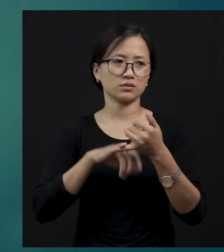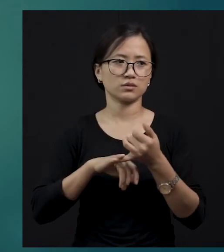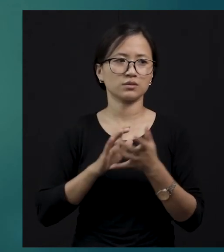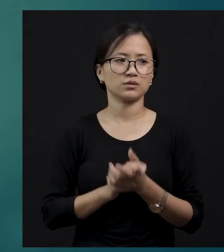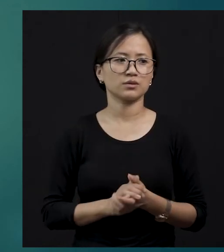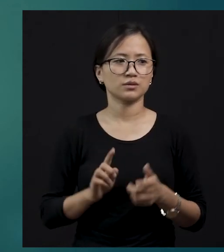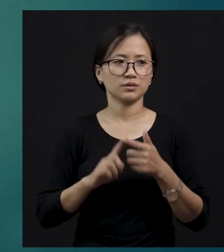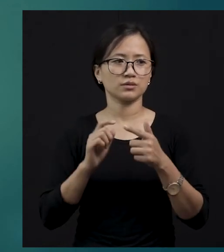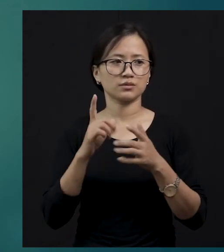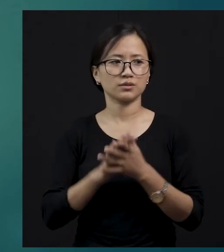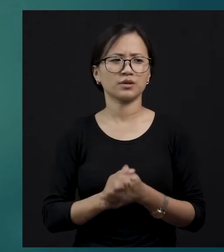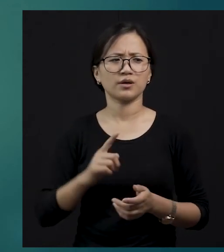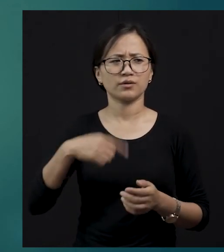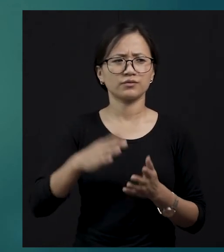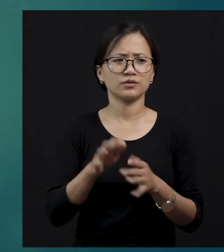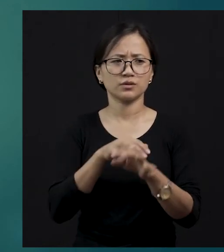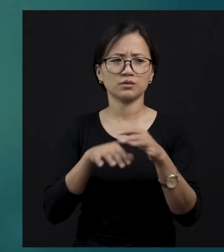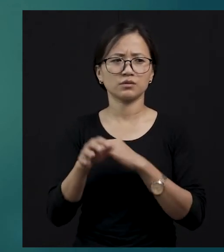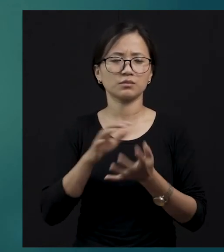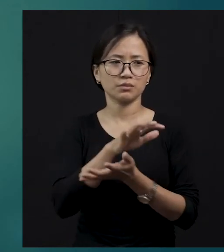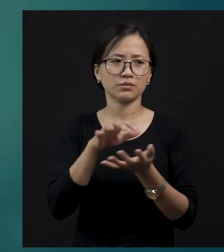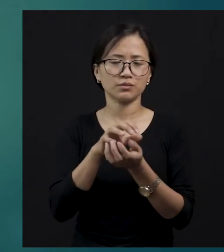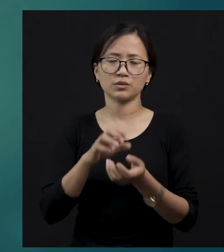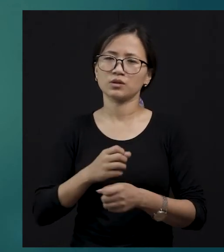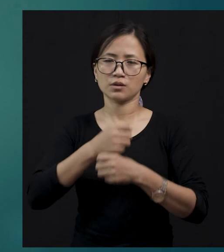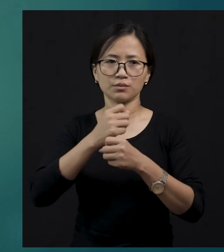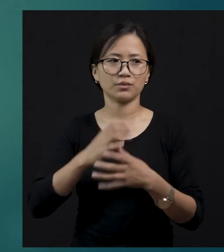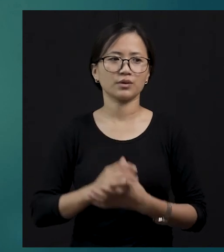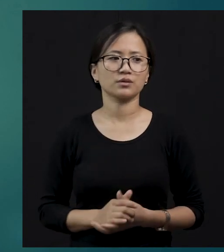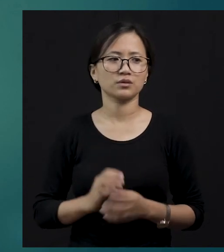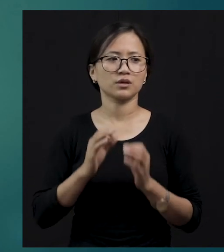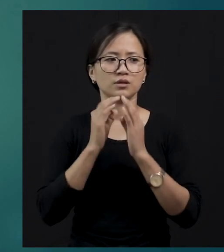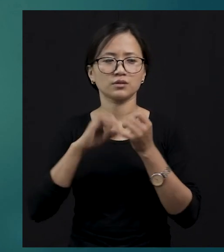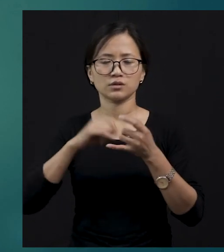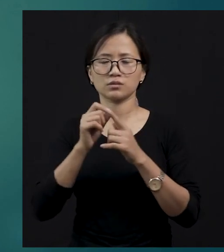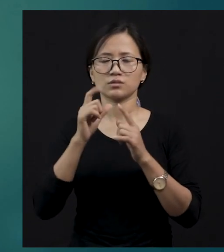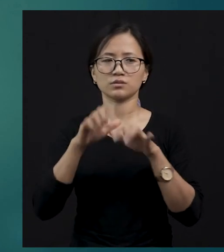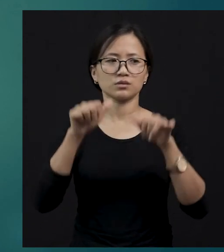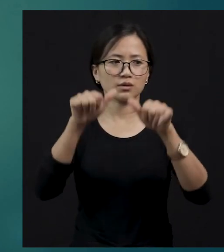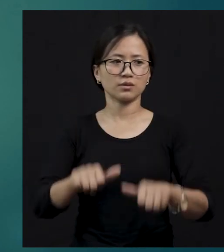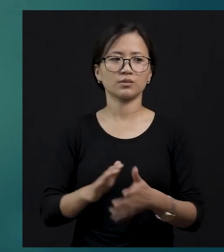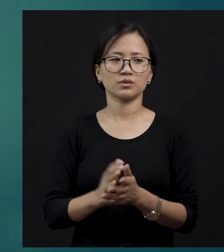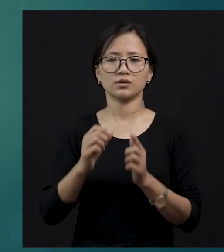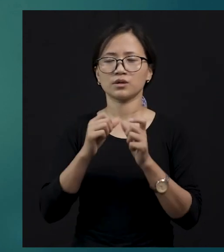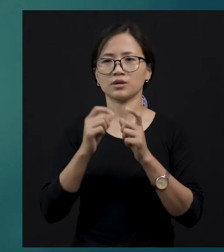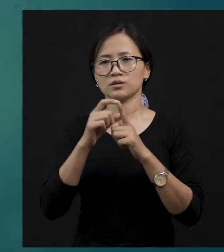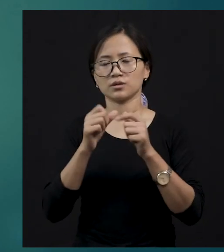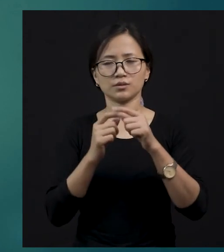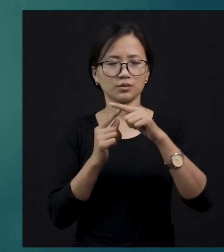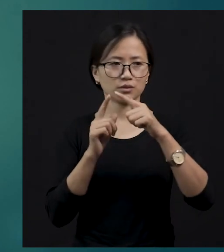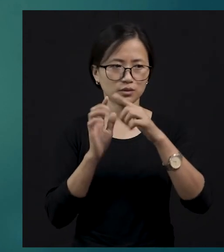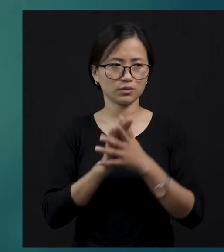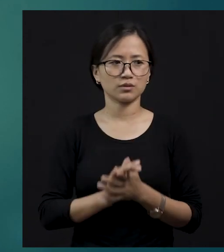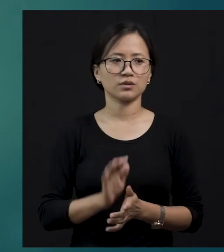Every animal is created with a special ability to adapt themselves to their environment. Every animal, and not only animals,